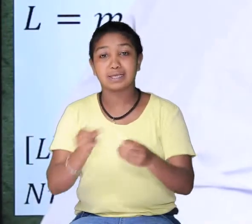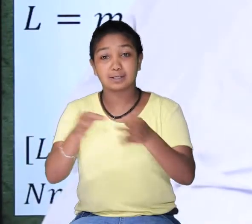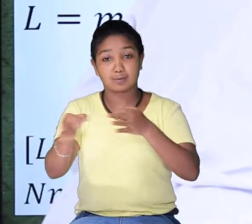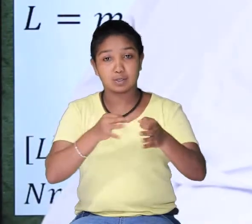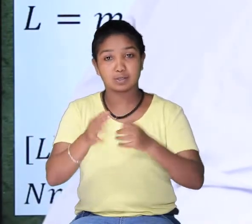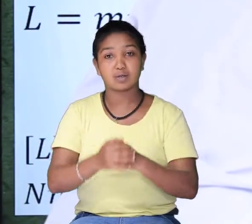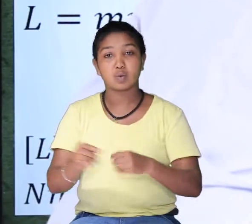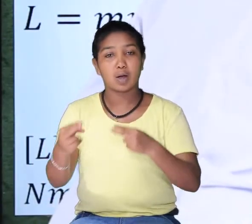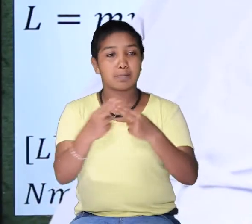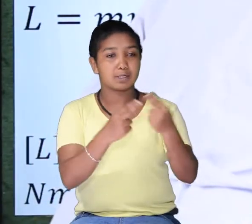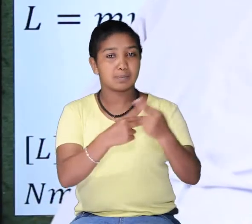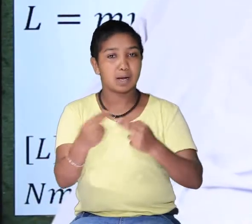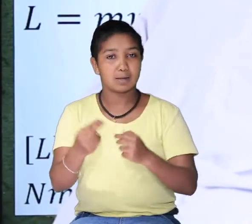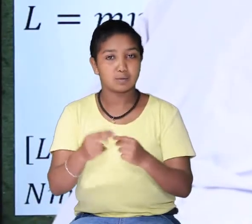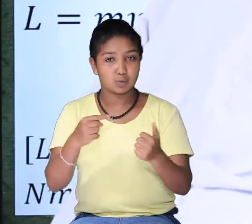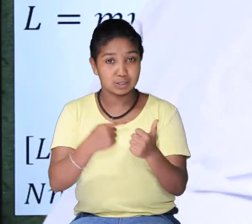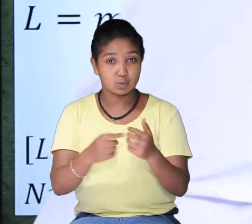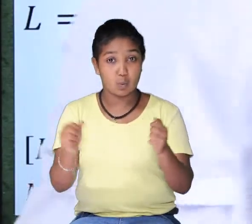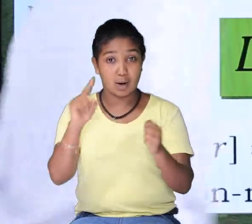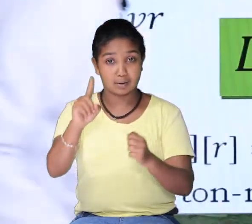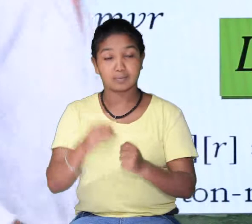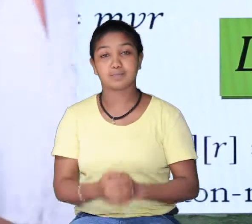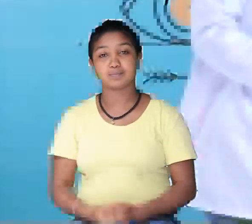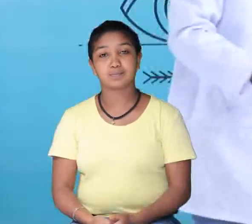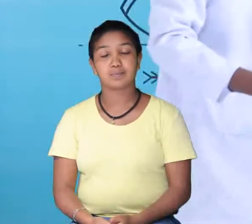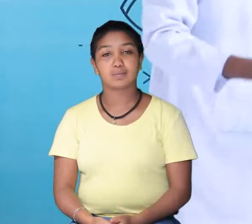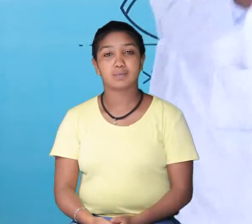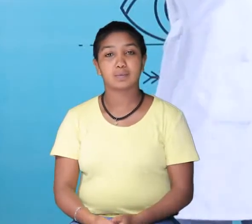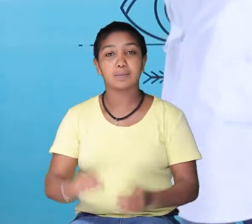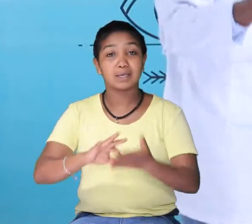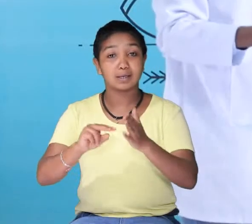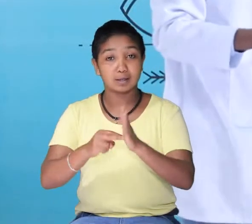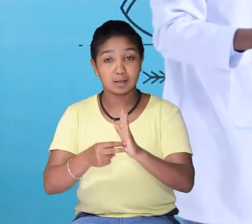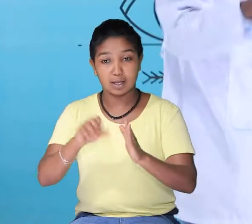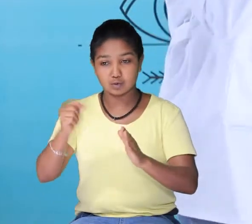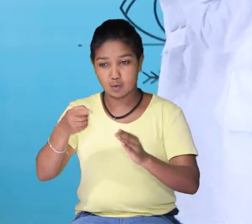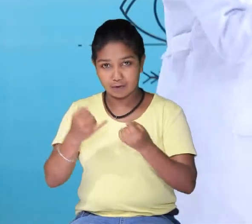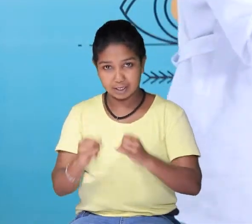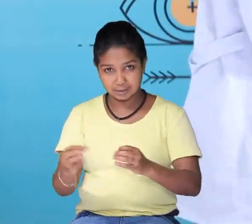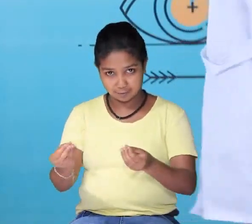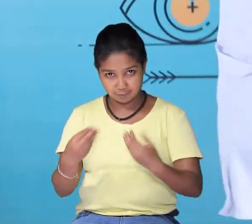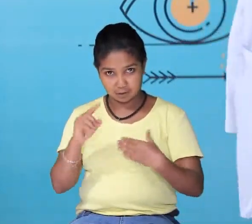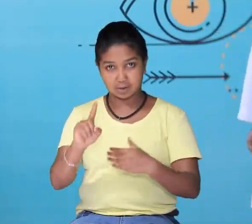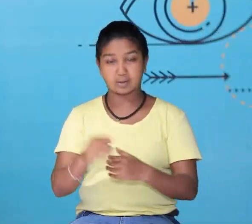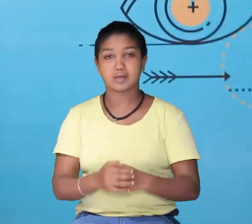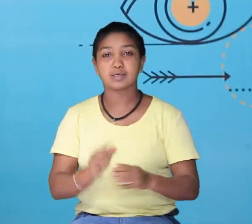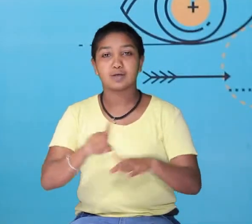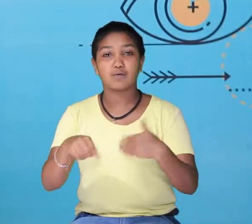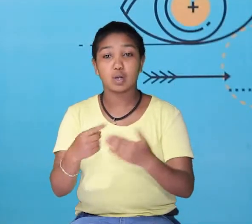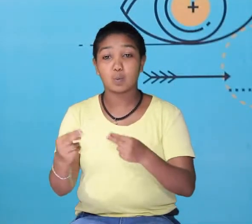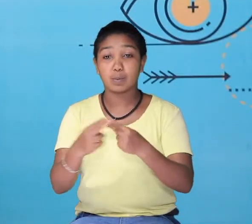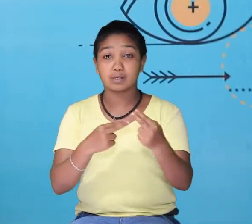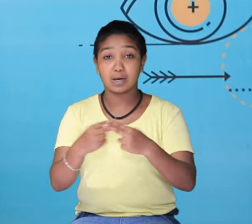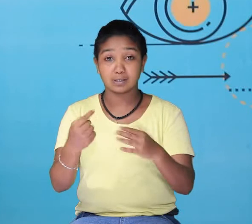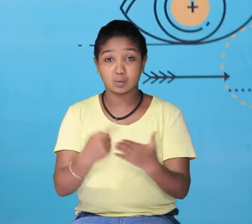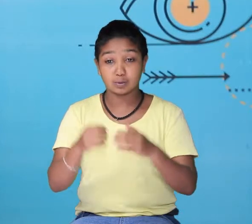expression, you can multiply with this with 1, meaning S over S gives us 1. Therefore, when you multiply